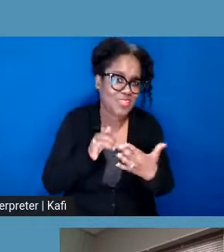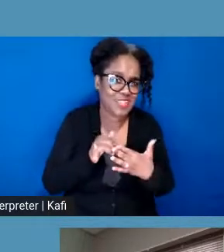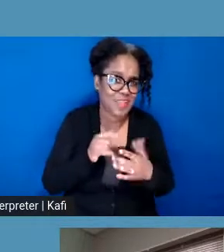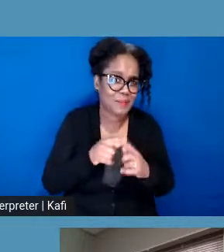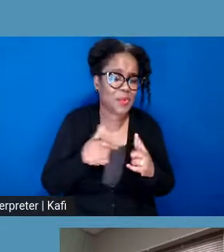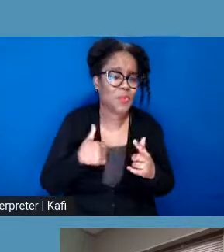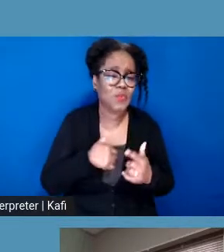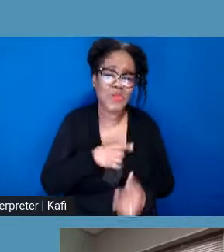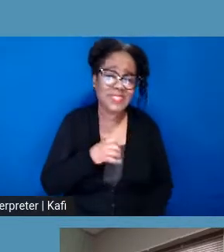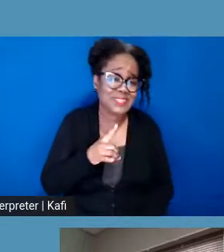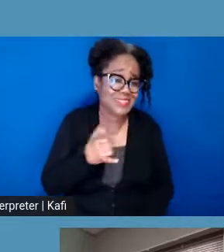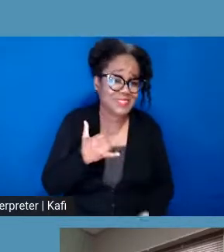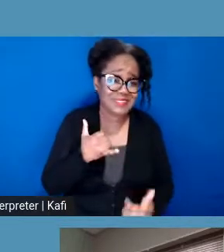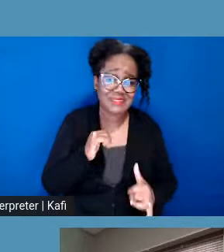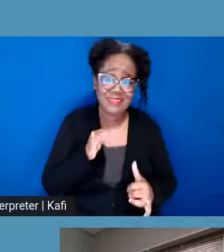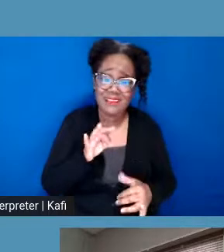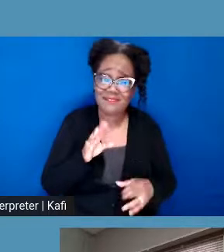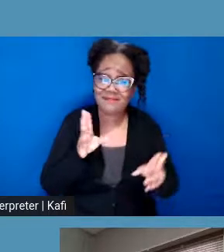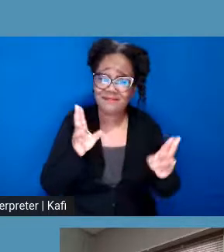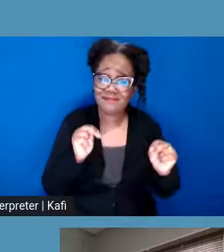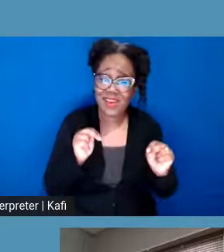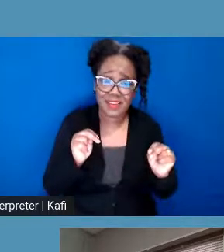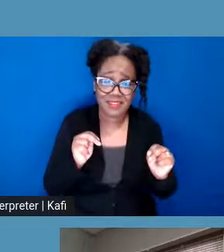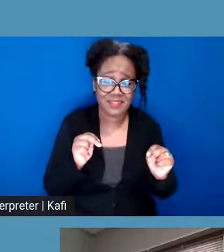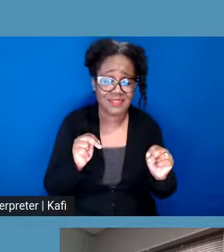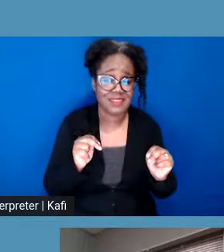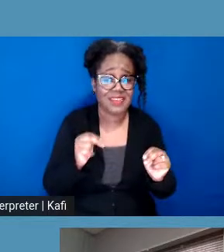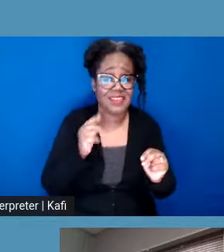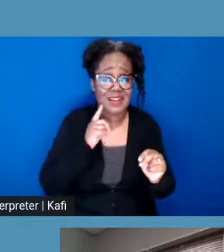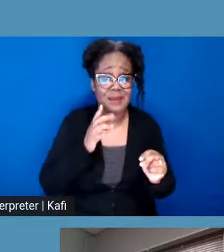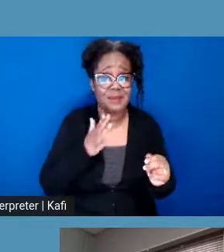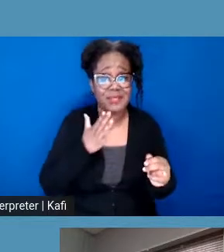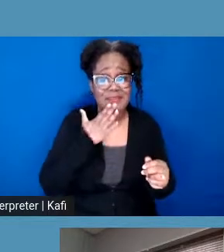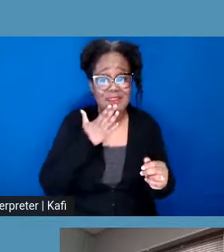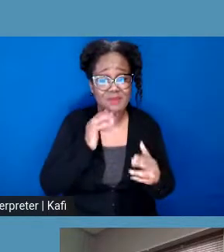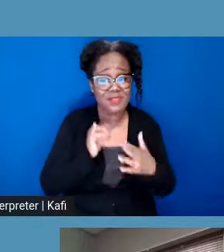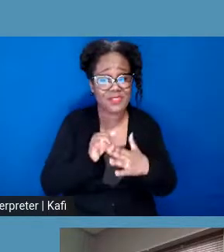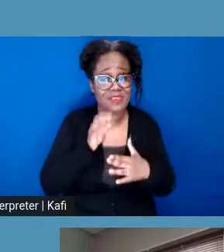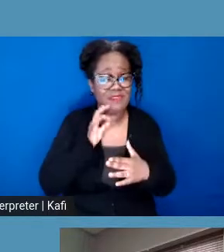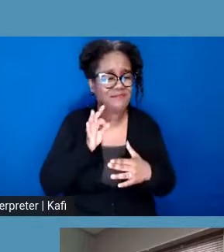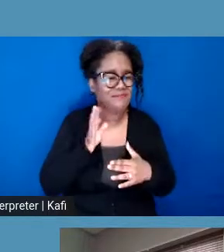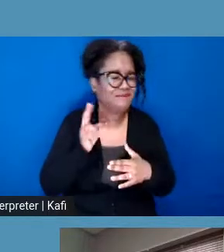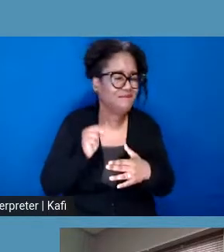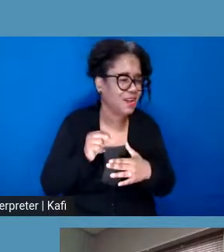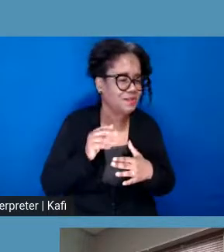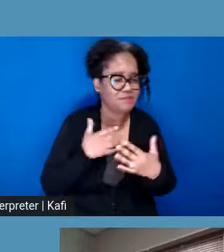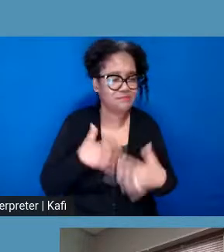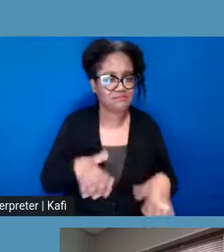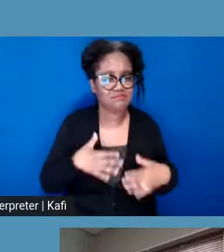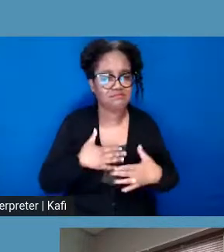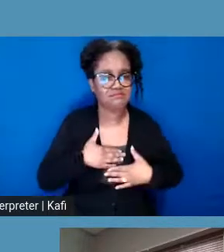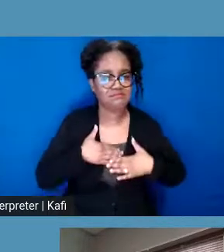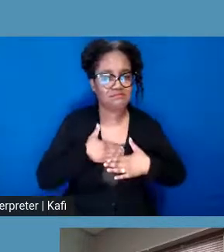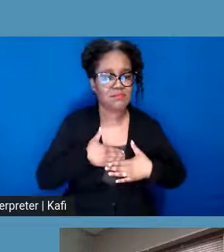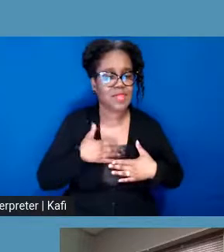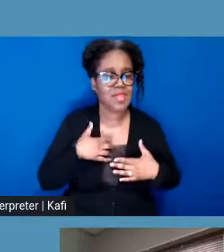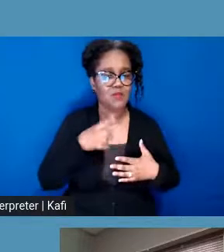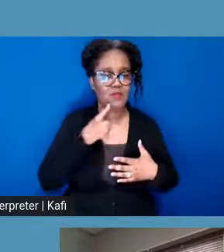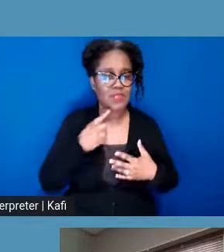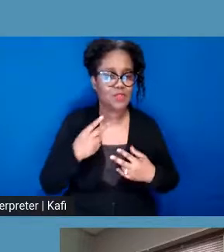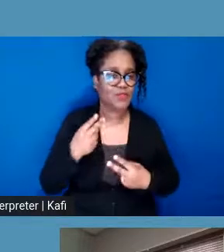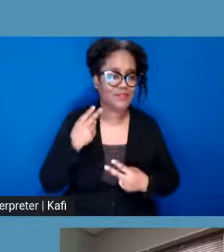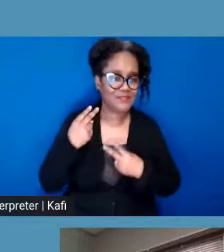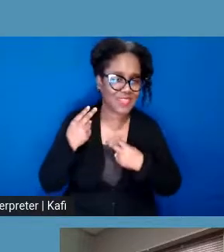So I'm super thankful for that. And yeah, really reflecting on it this week as we put this